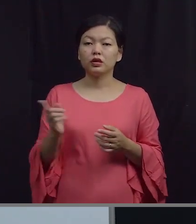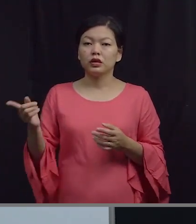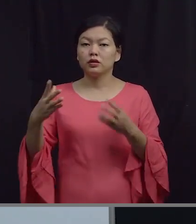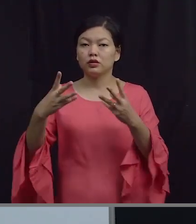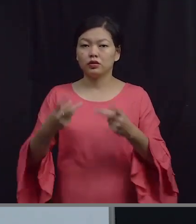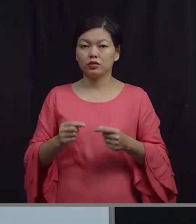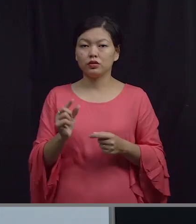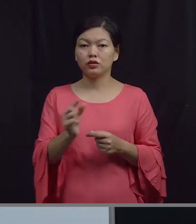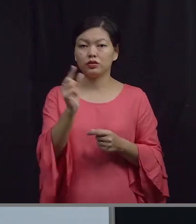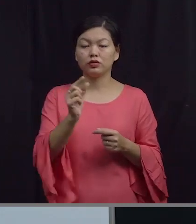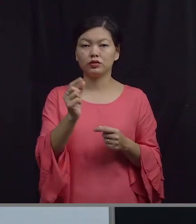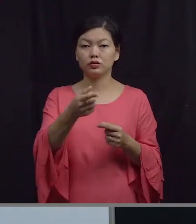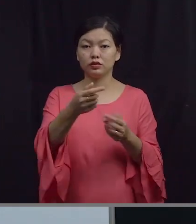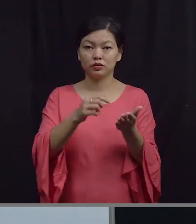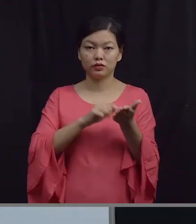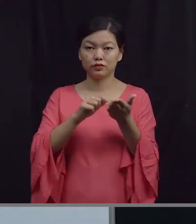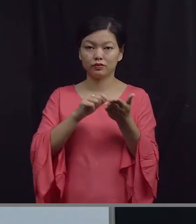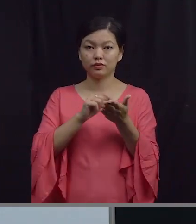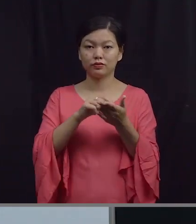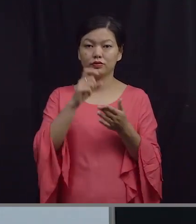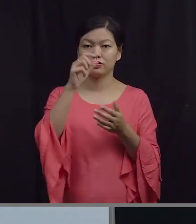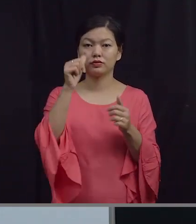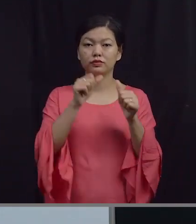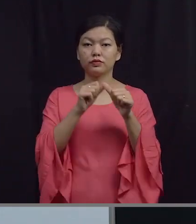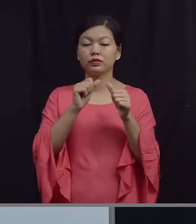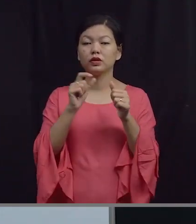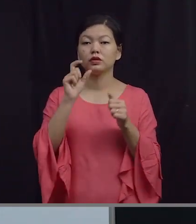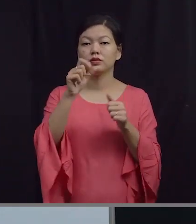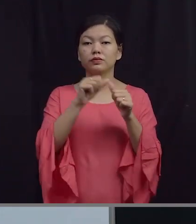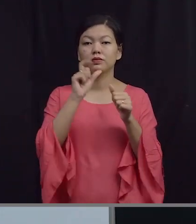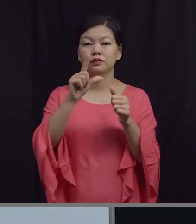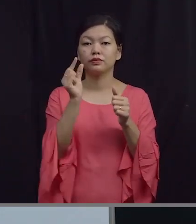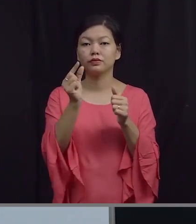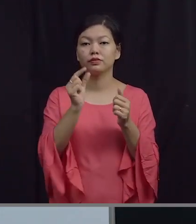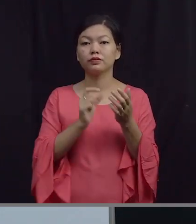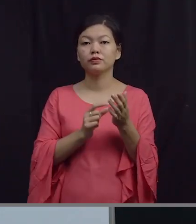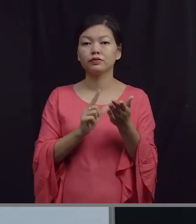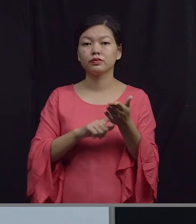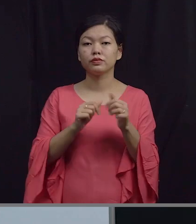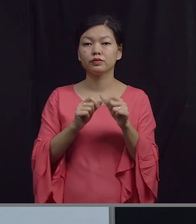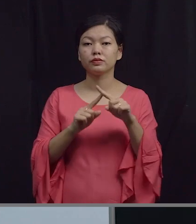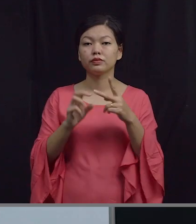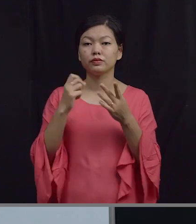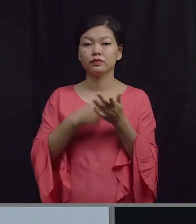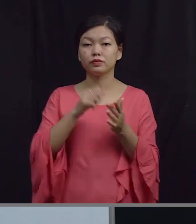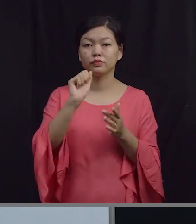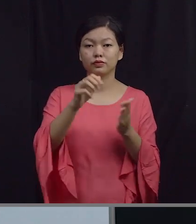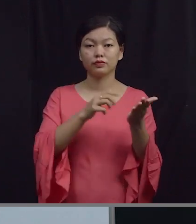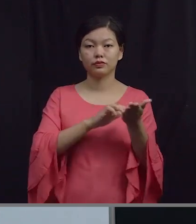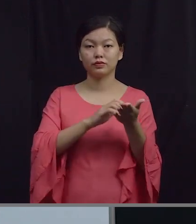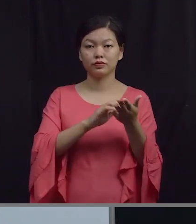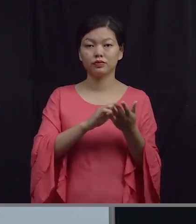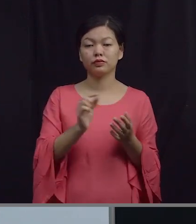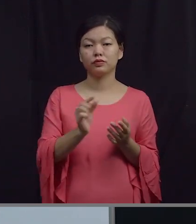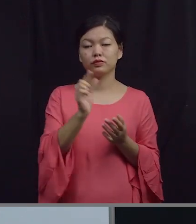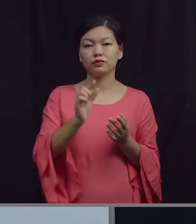now I have to save my time. Okay. So here n will be coming out as 1.5. This is the required